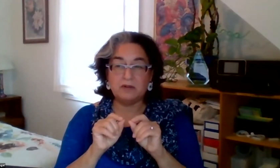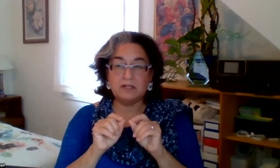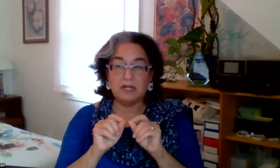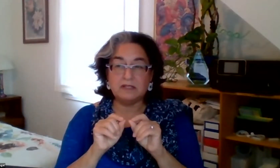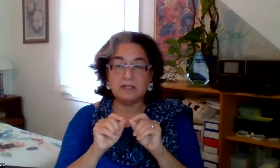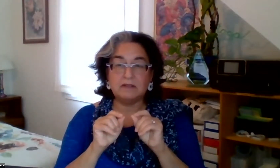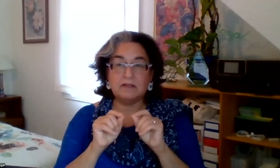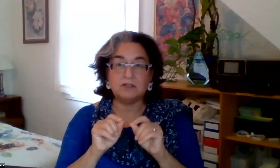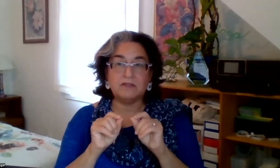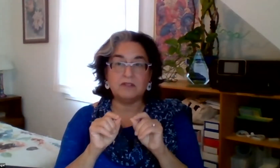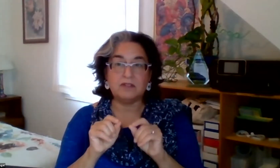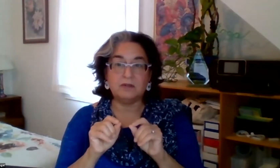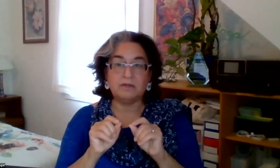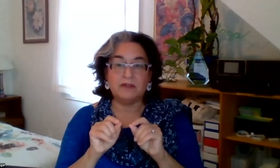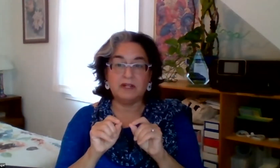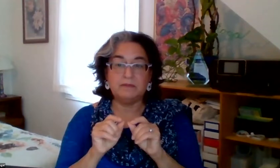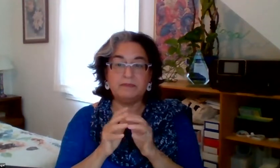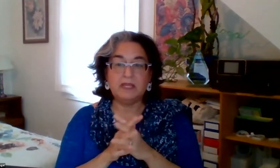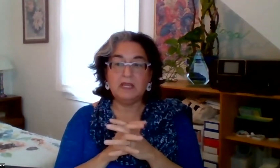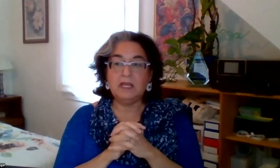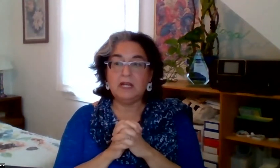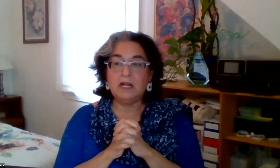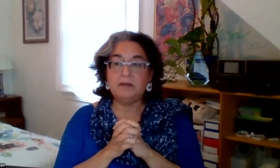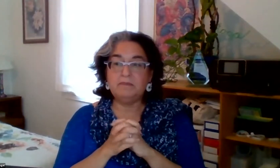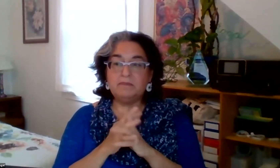you're prioritizing the services that you provide.